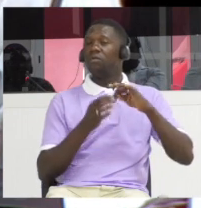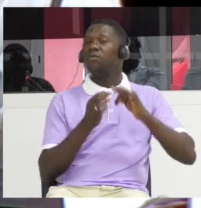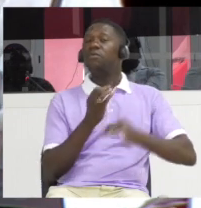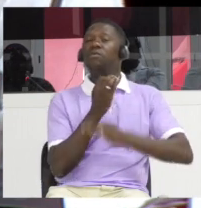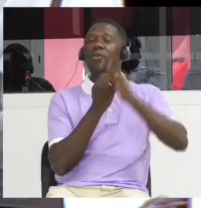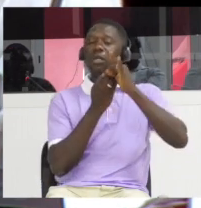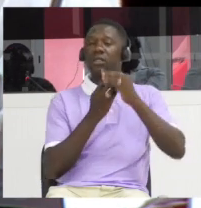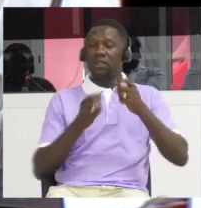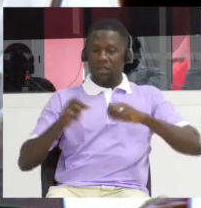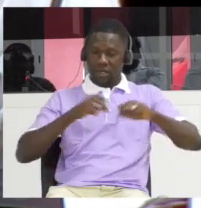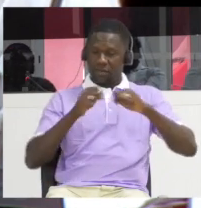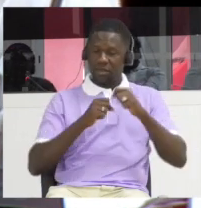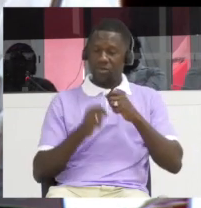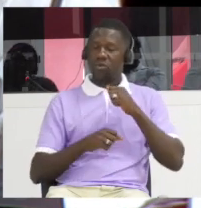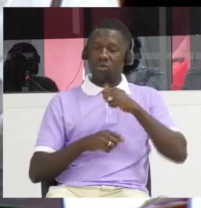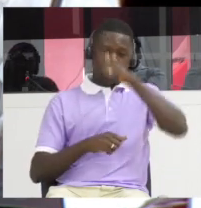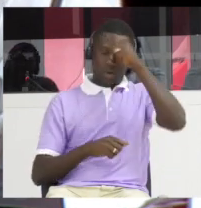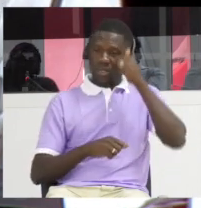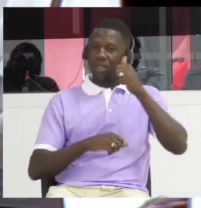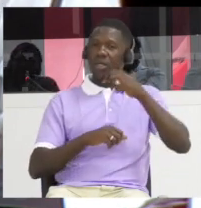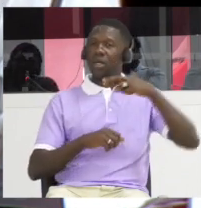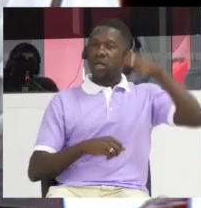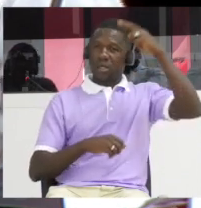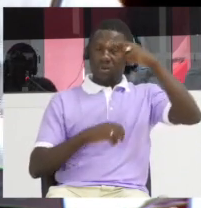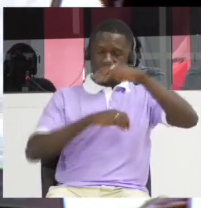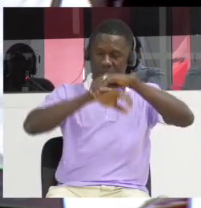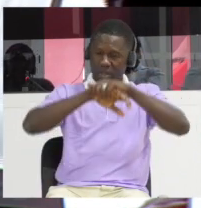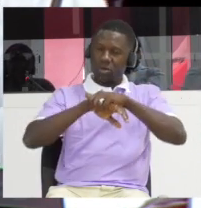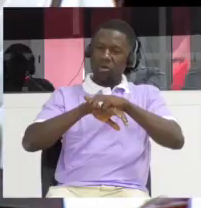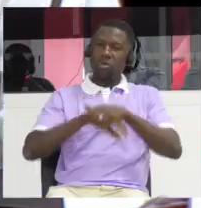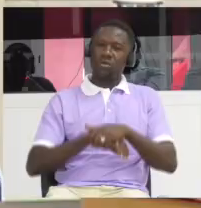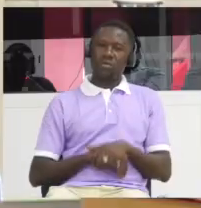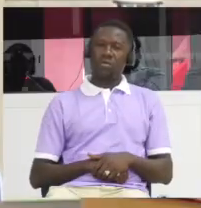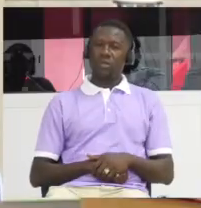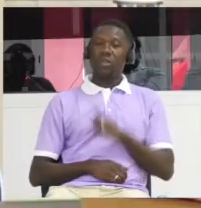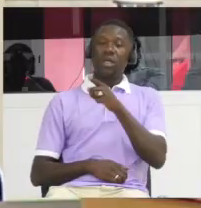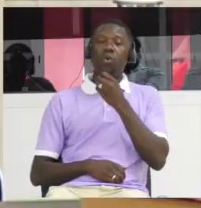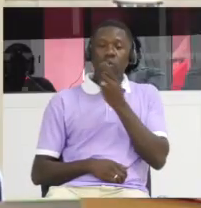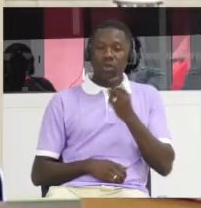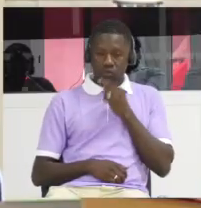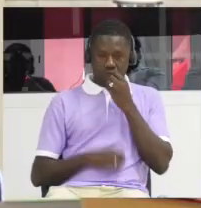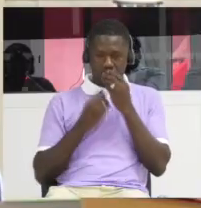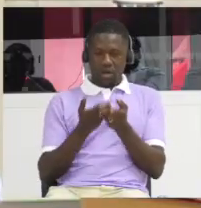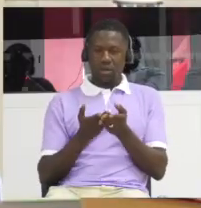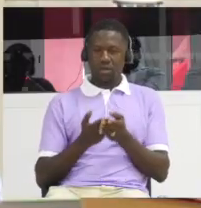Gambia High Commission in London. That, too, is what you testified to. Right.